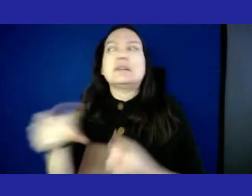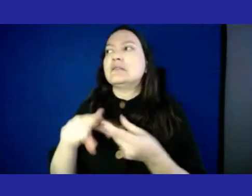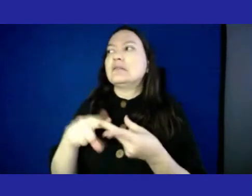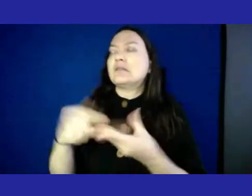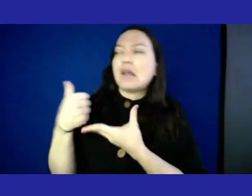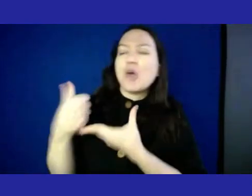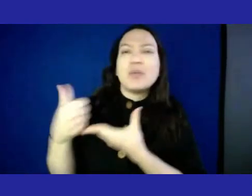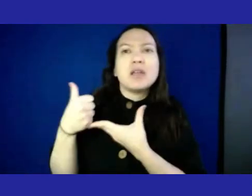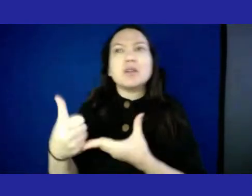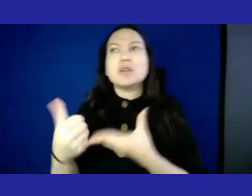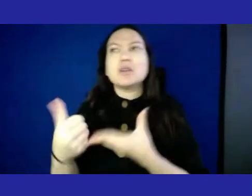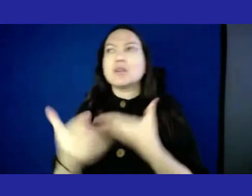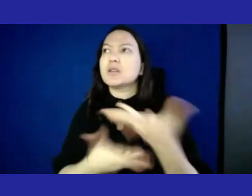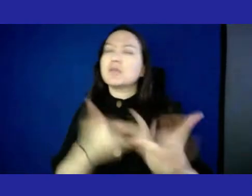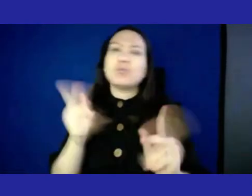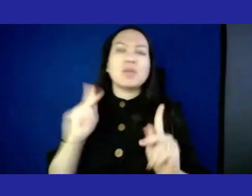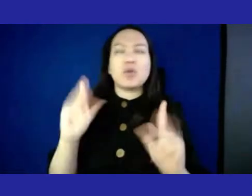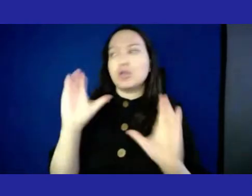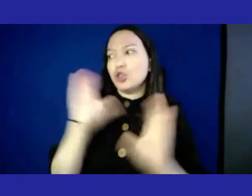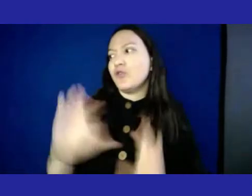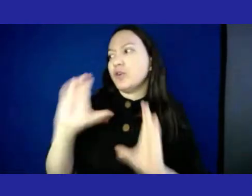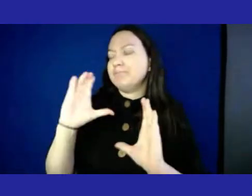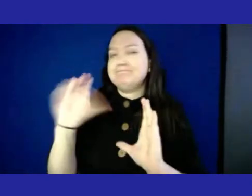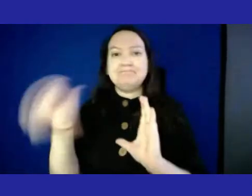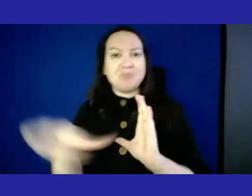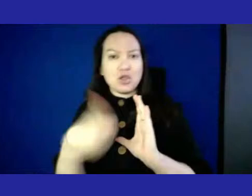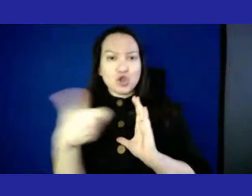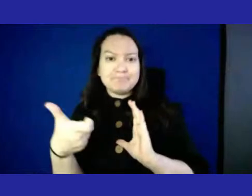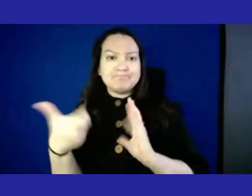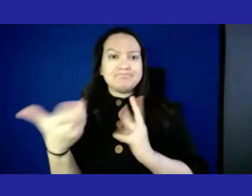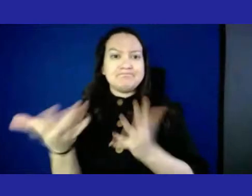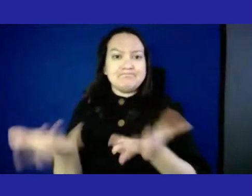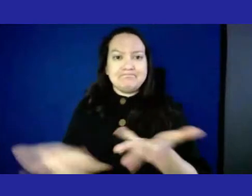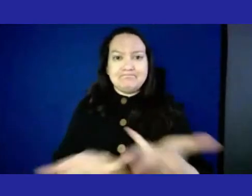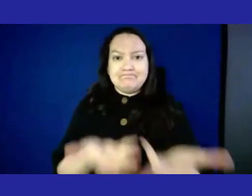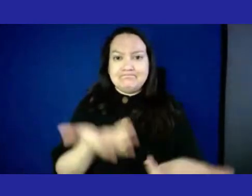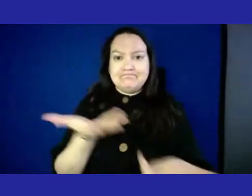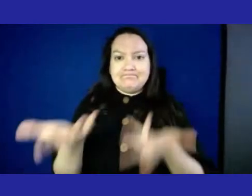helping folks find other